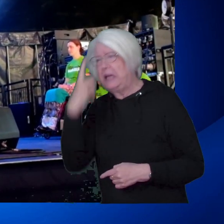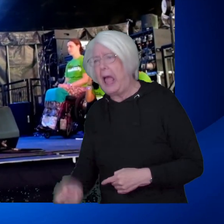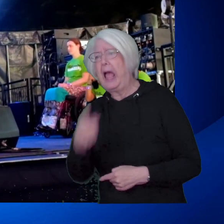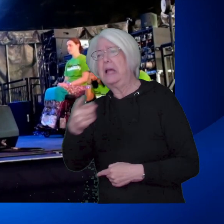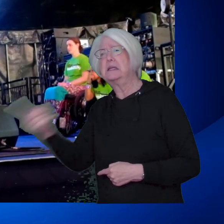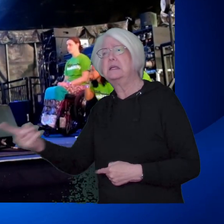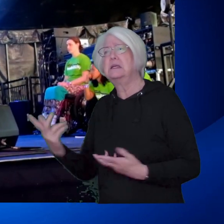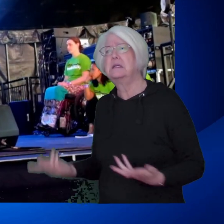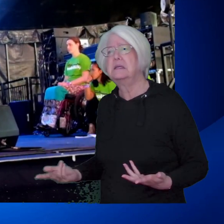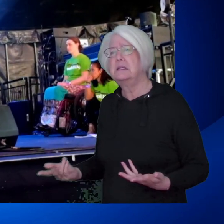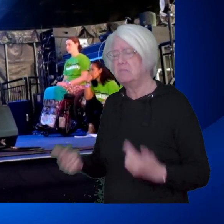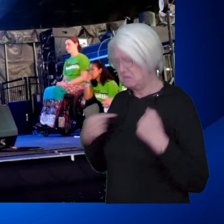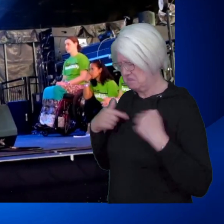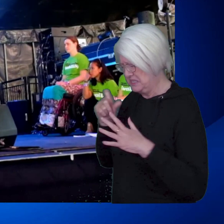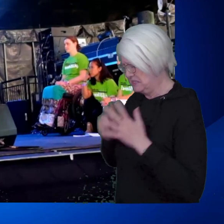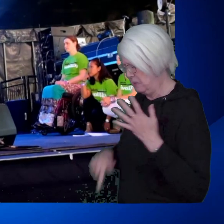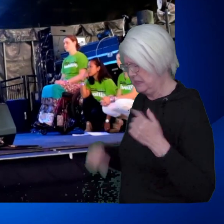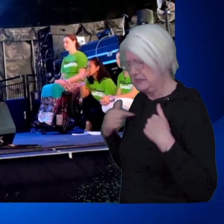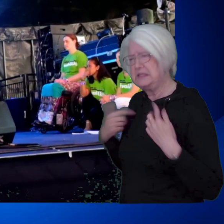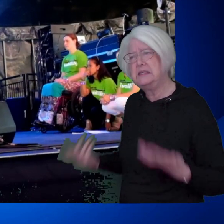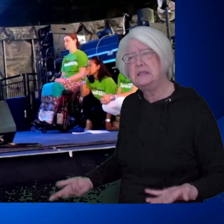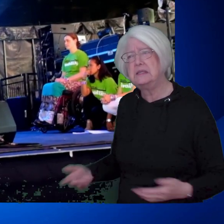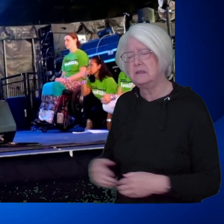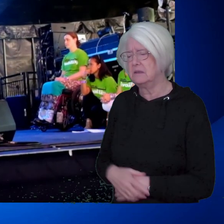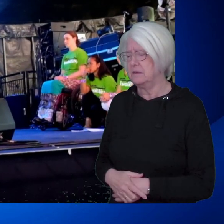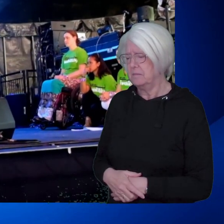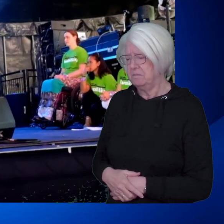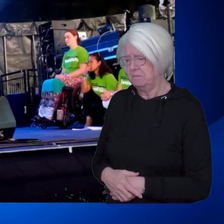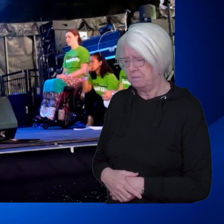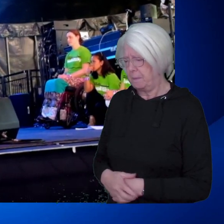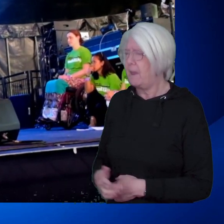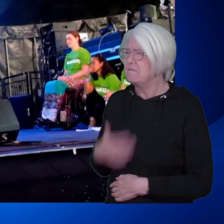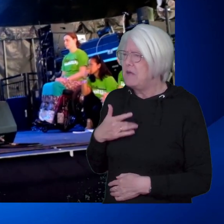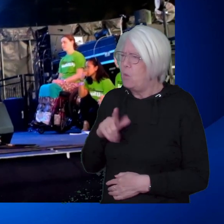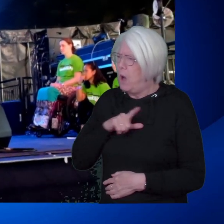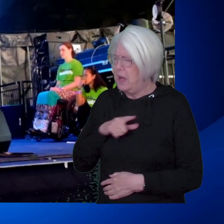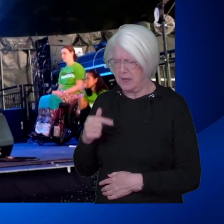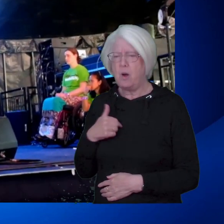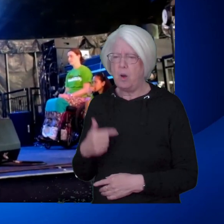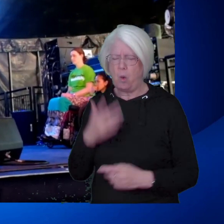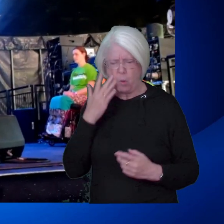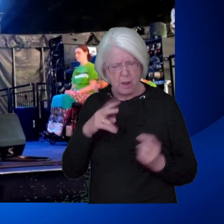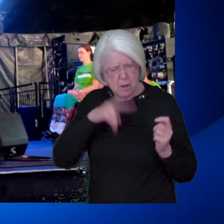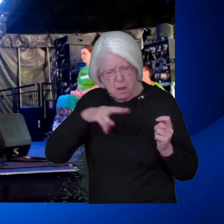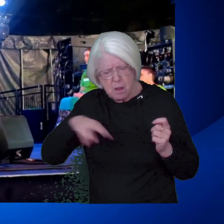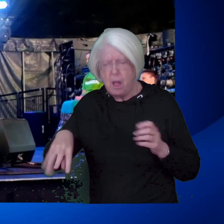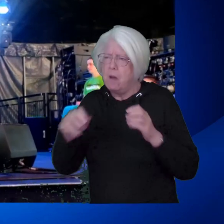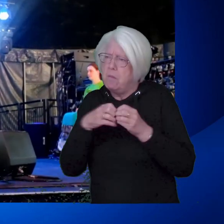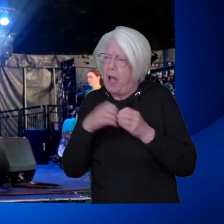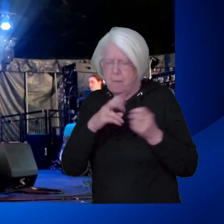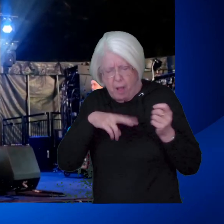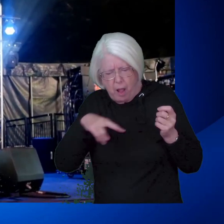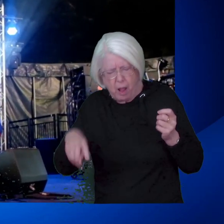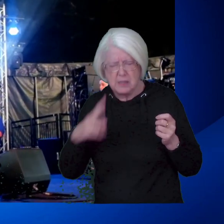do because of my disabilities. I felt this way because I did not see anyone